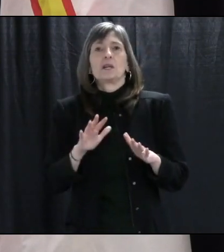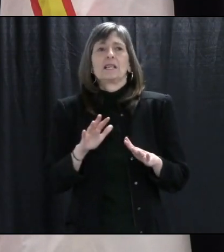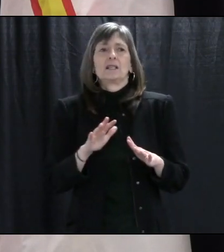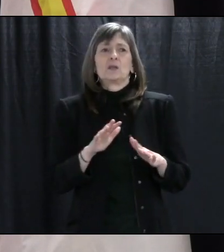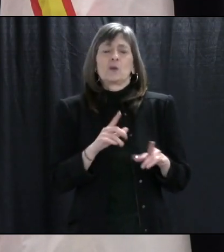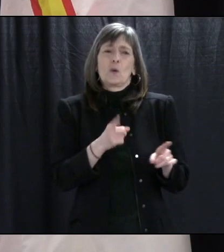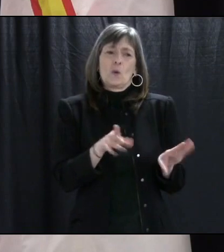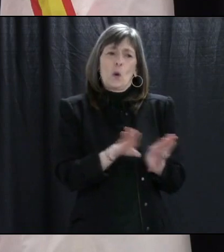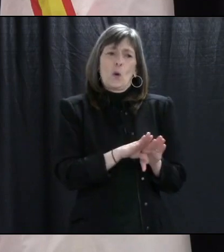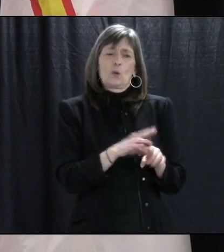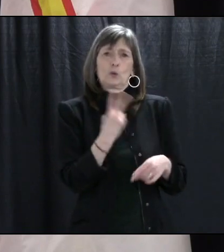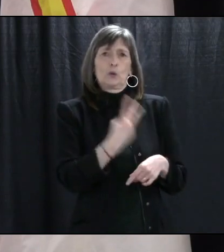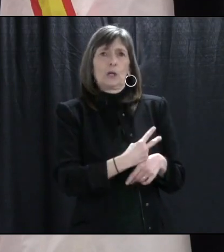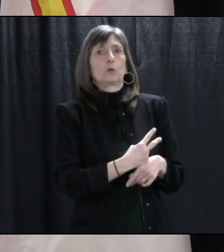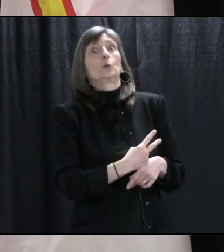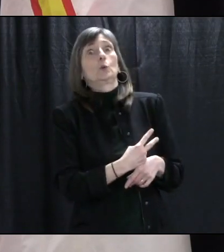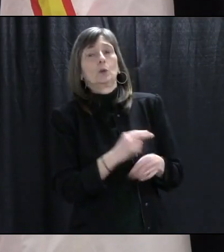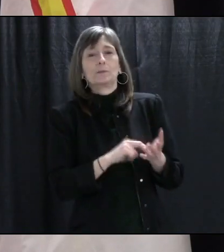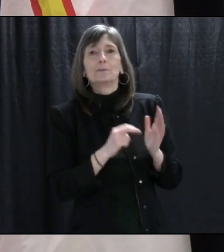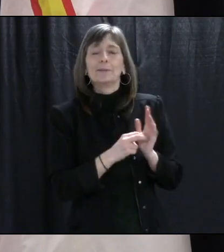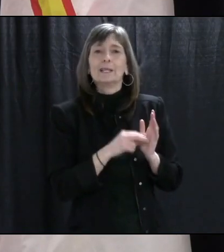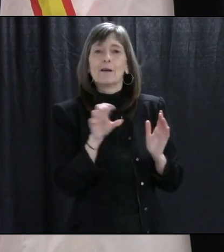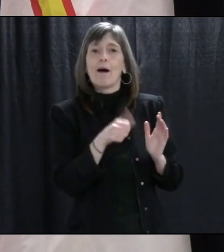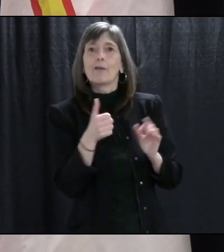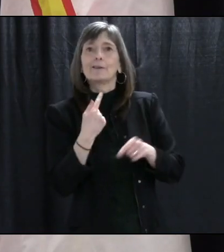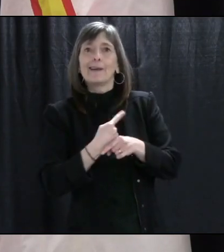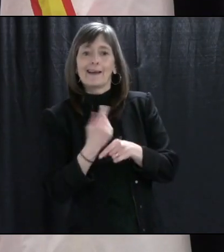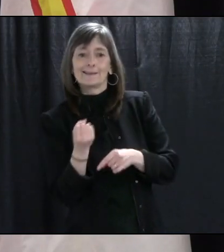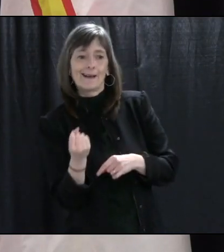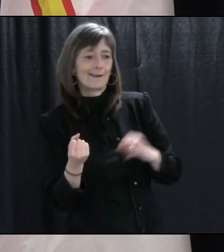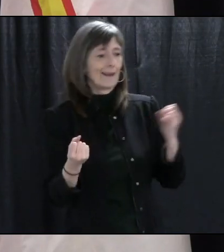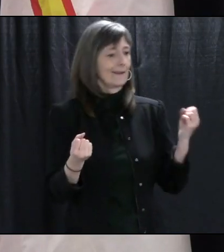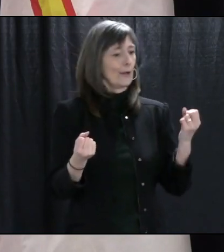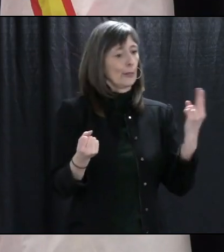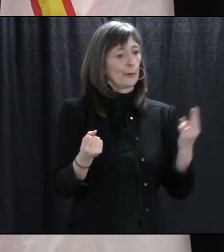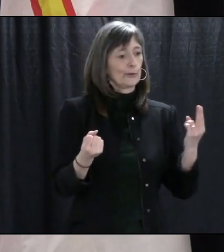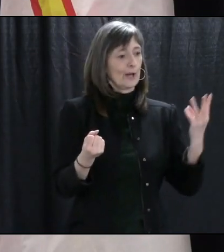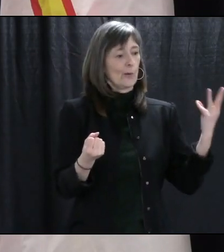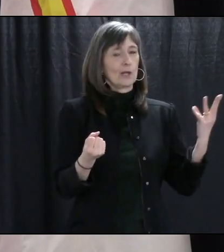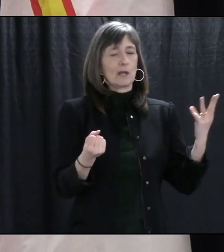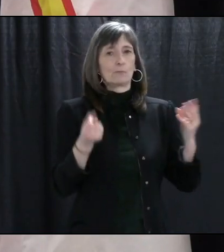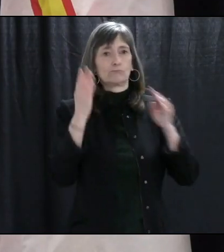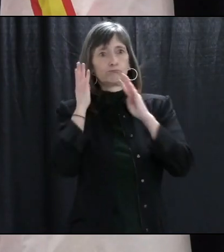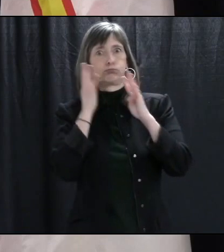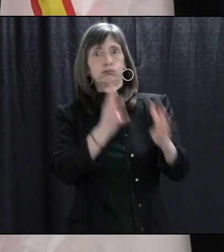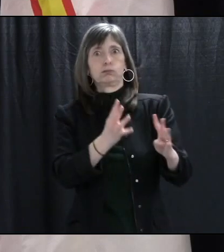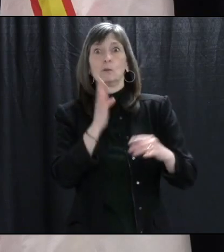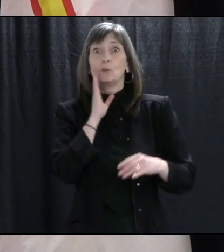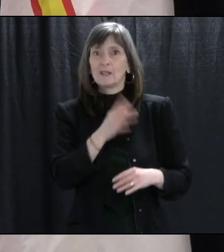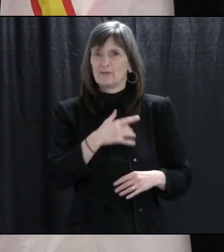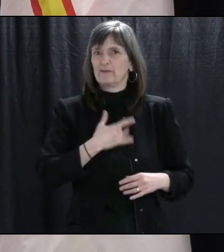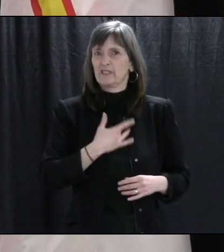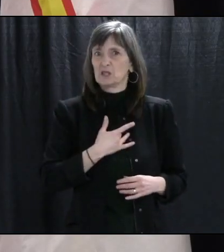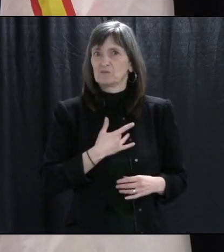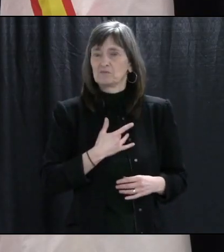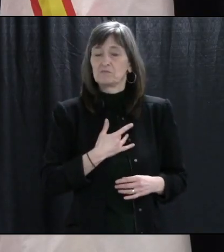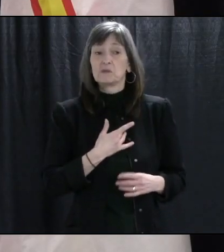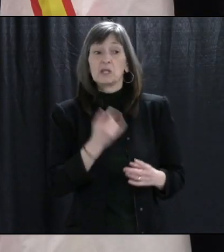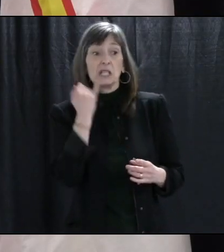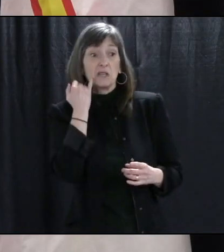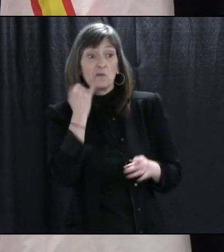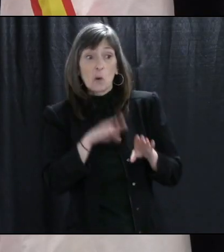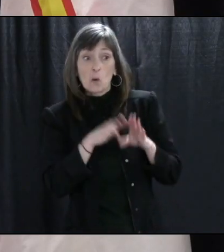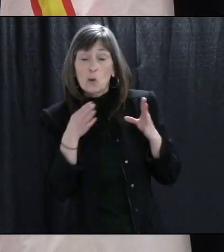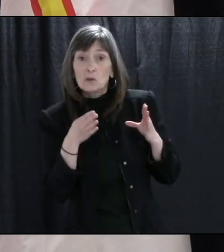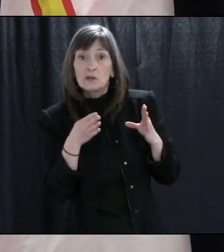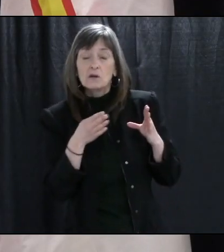weekend, we're giving grocery stores the option of closing just 1 day. The option to open is simple. It's to